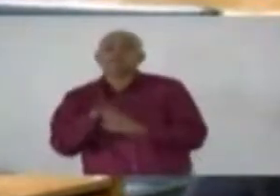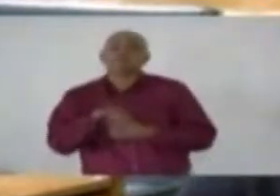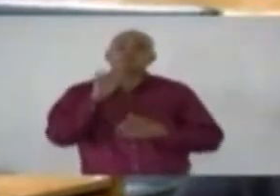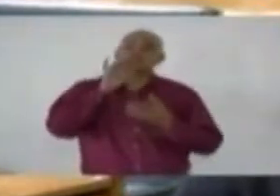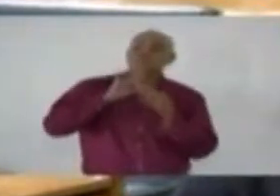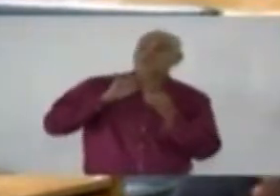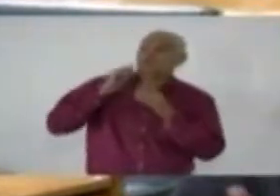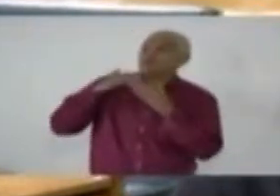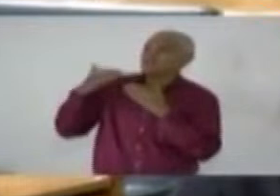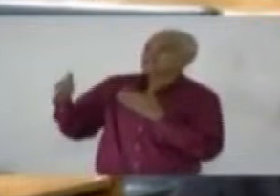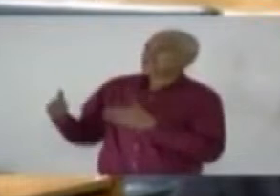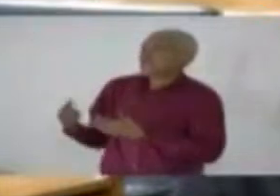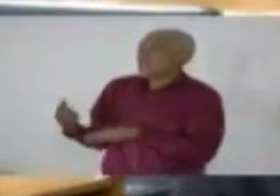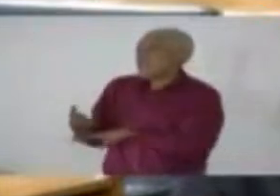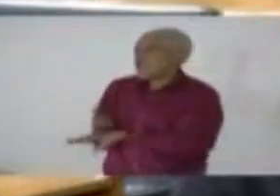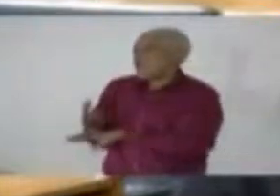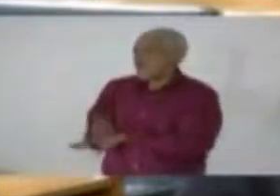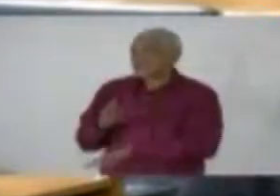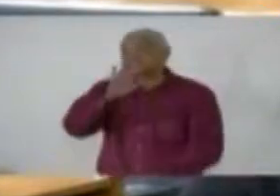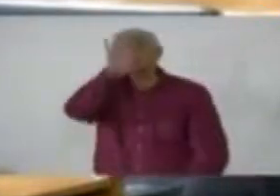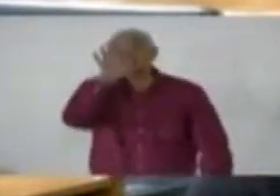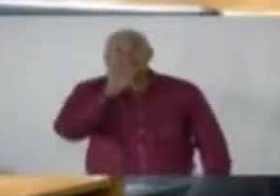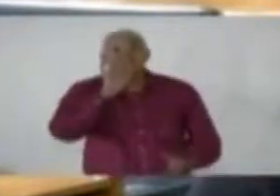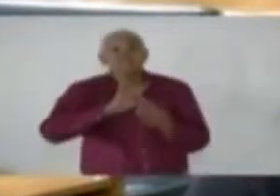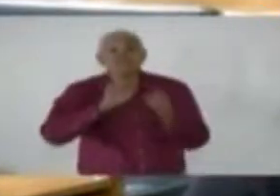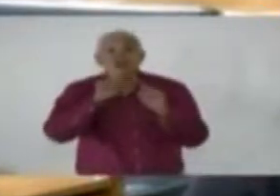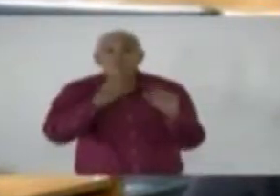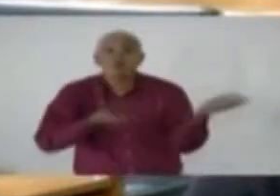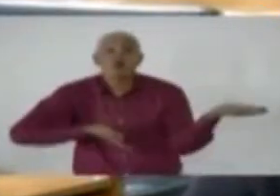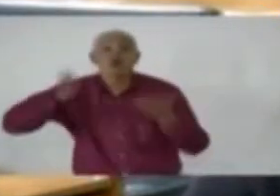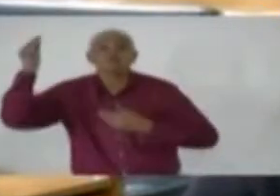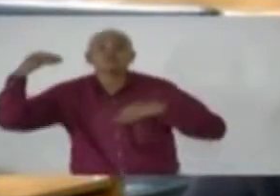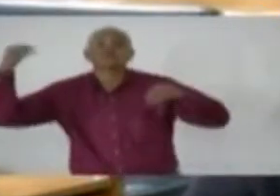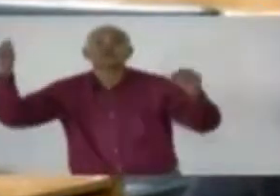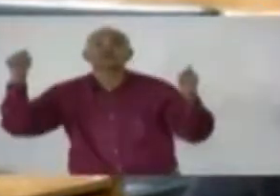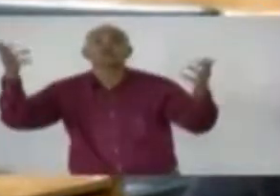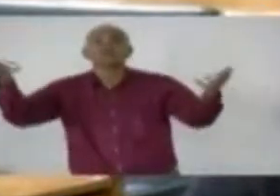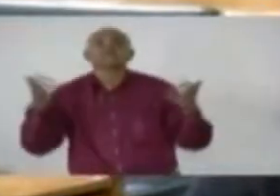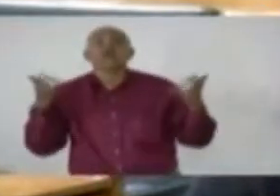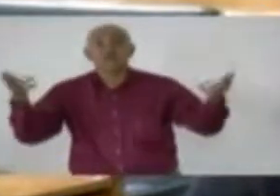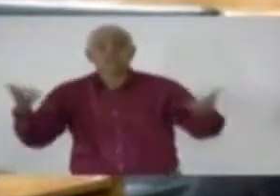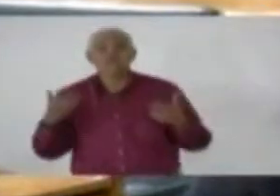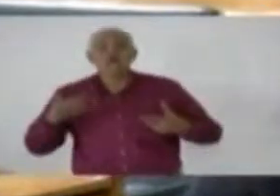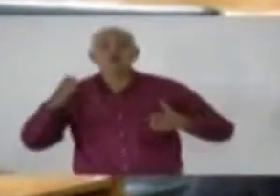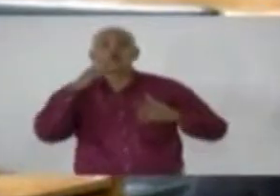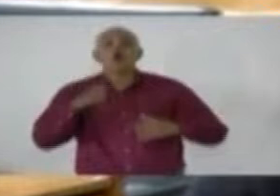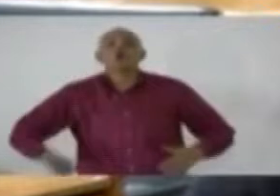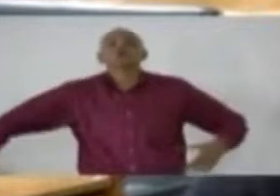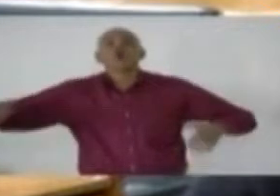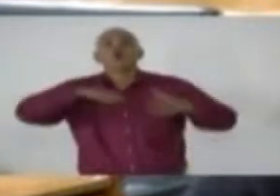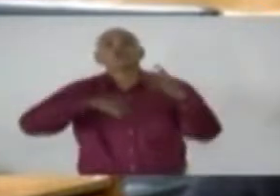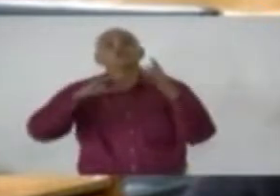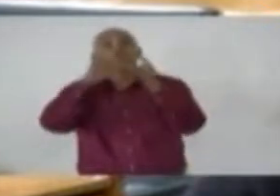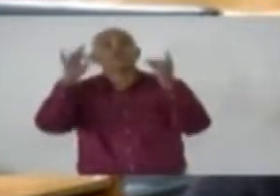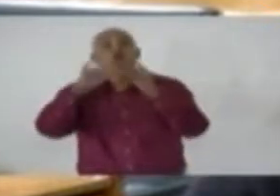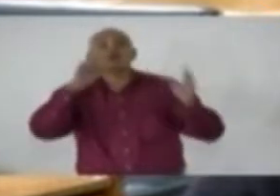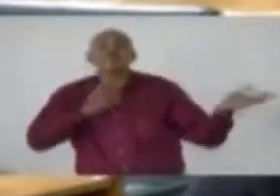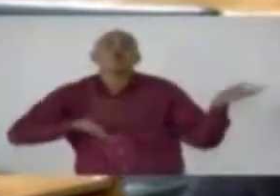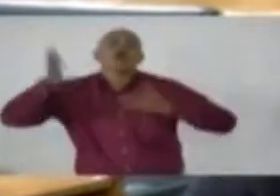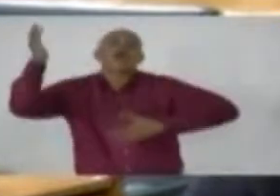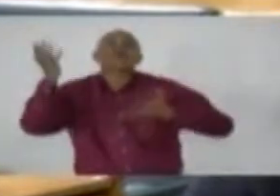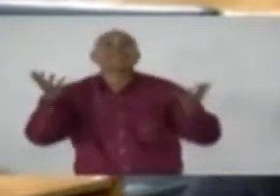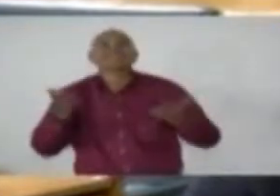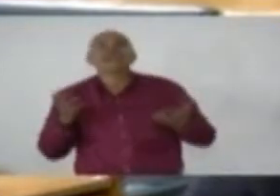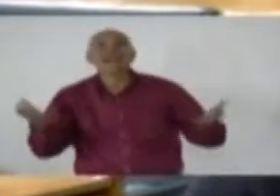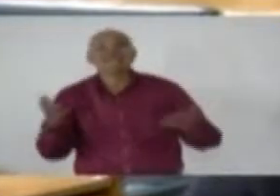neighbor's garden. You never talk about export. I want us to talk about export. Everybody who is in